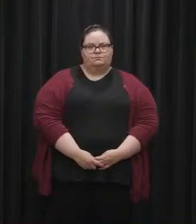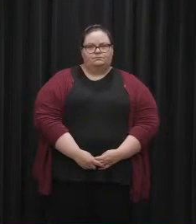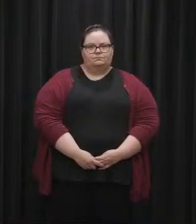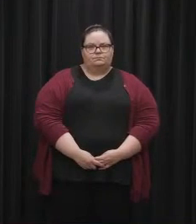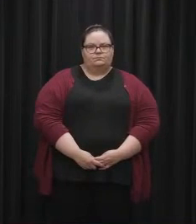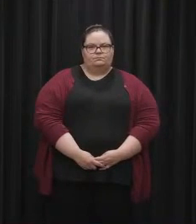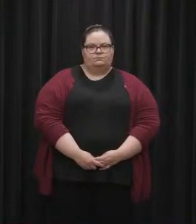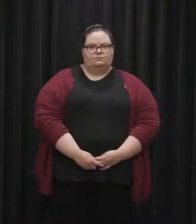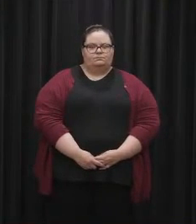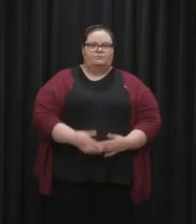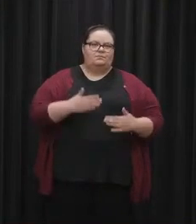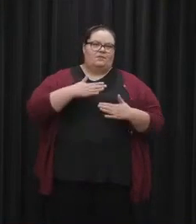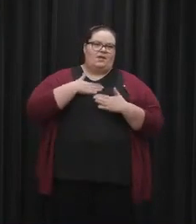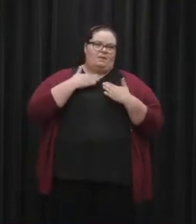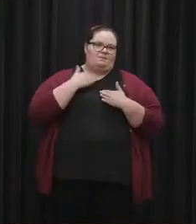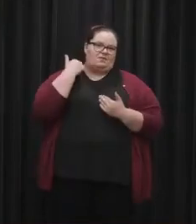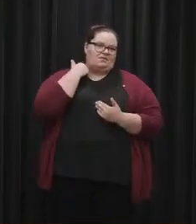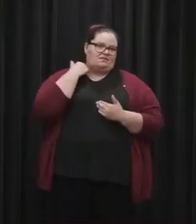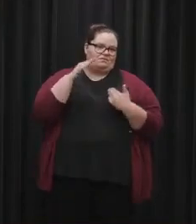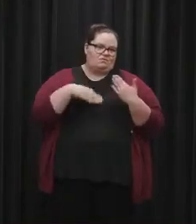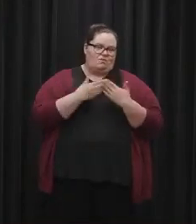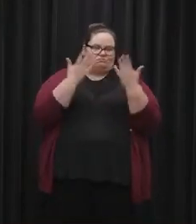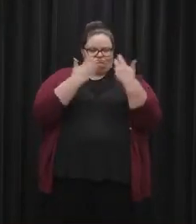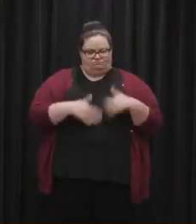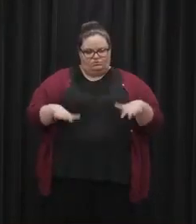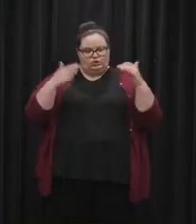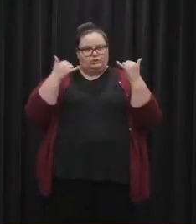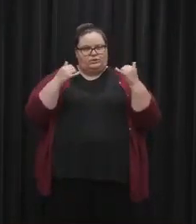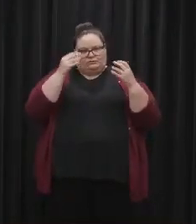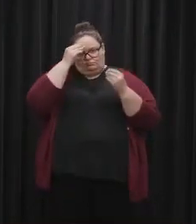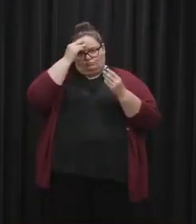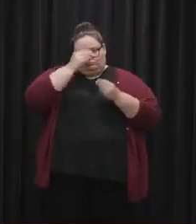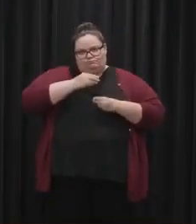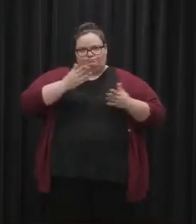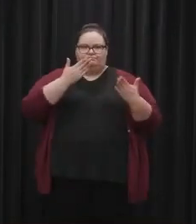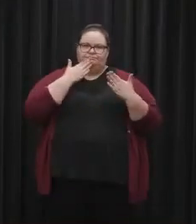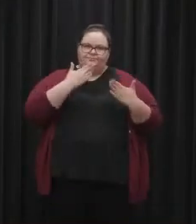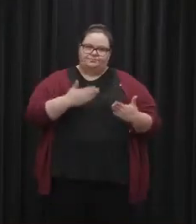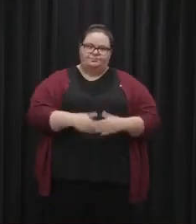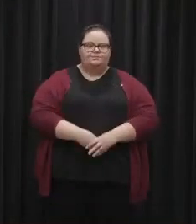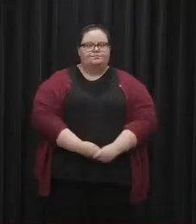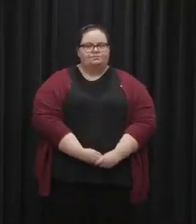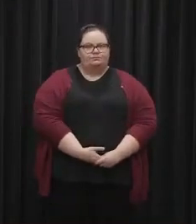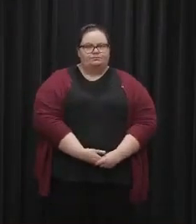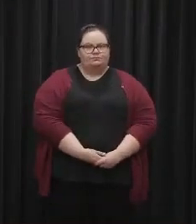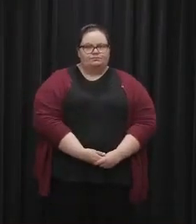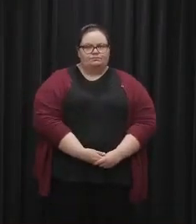grâce. Happy Thanksgiving, everyone, and that concludes today's update. Thank you.